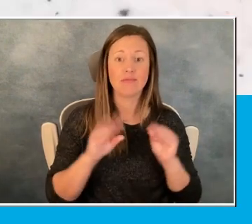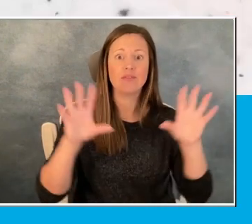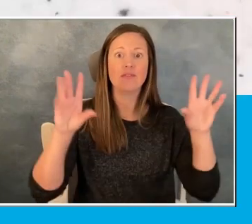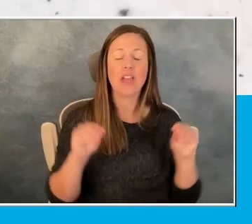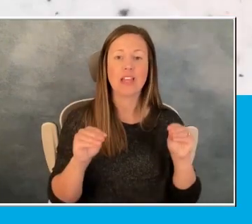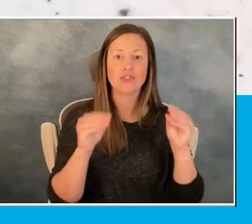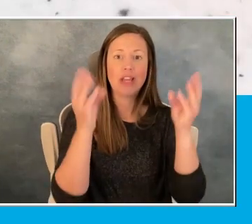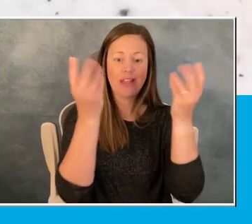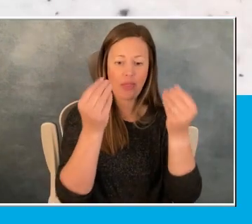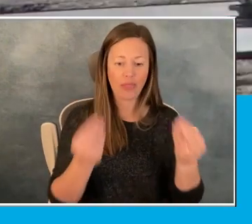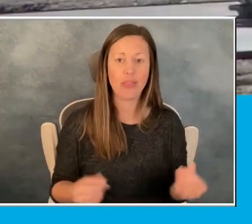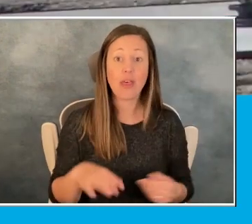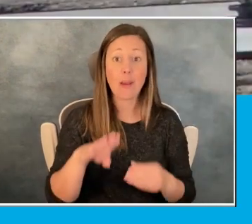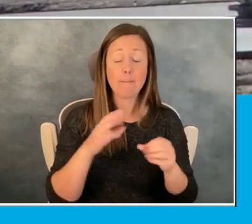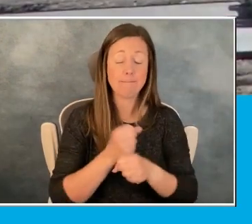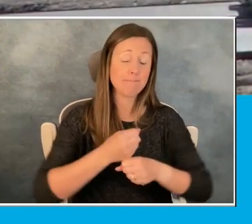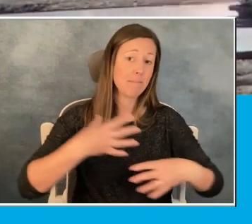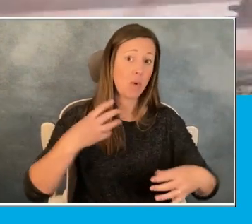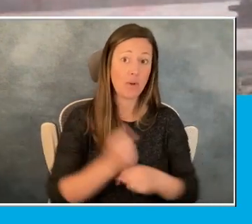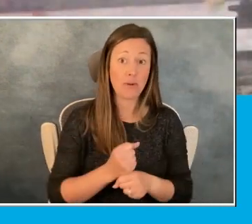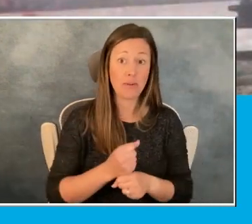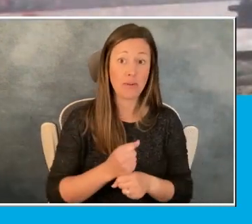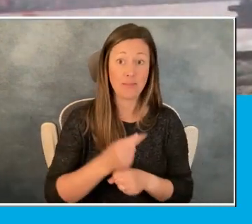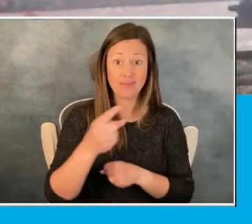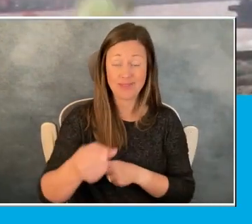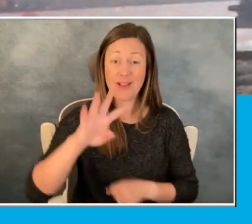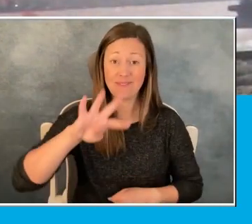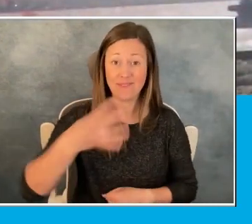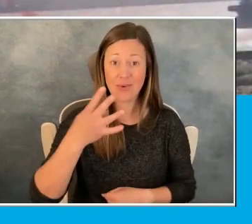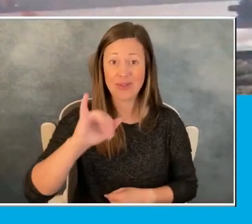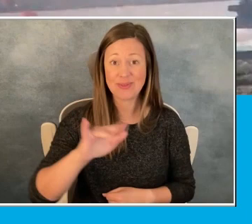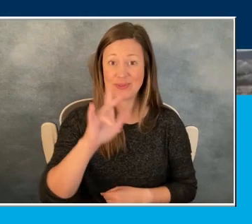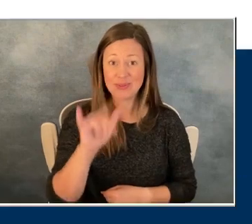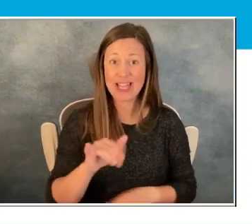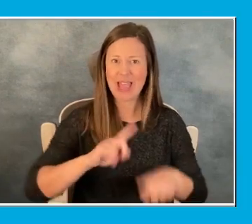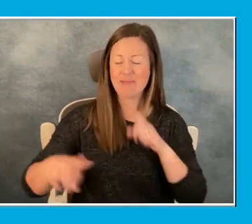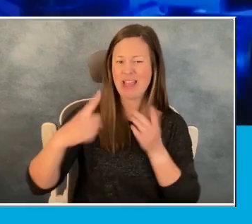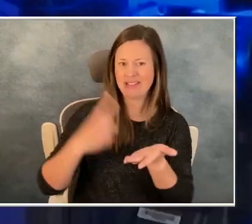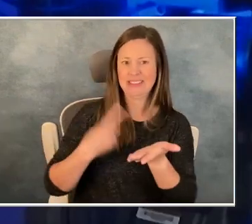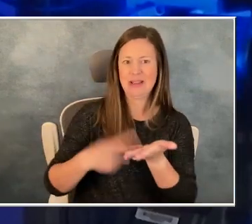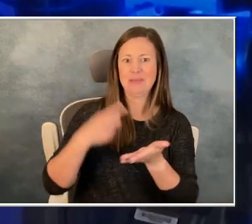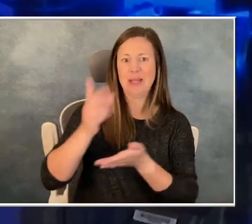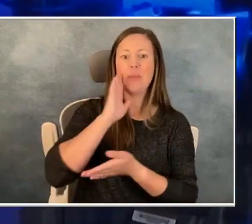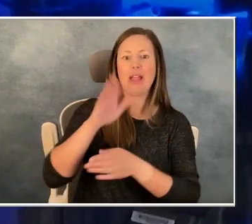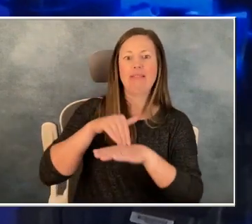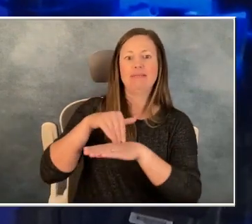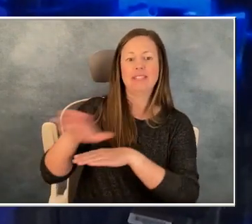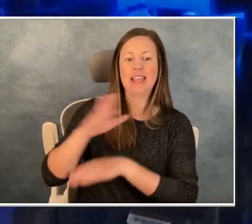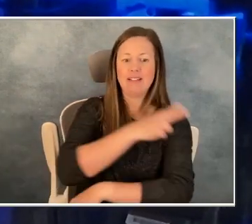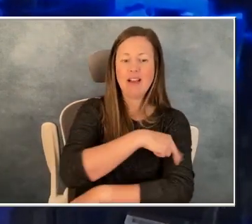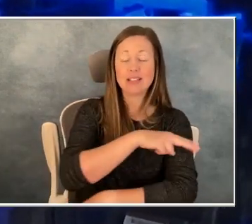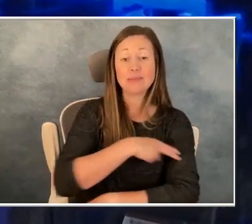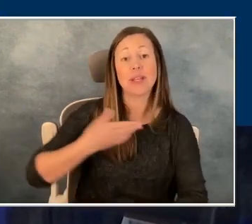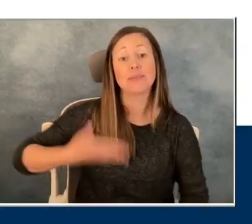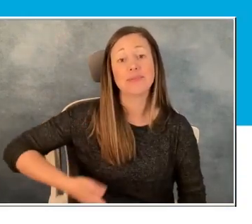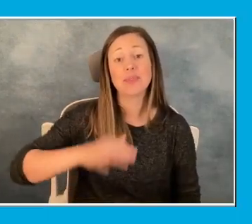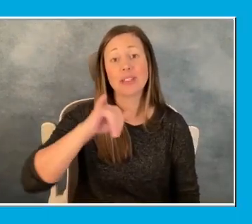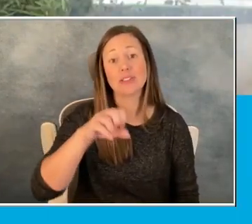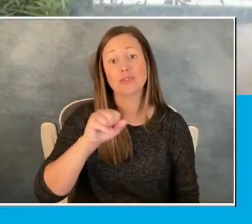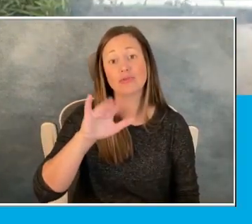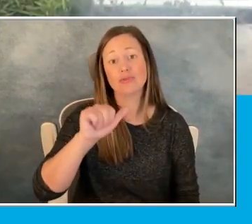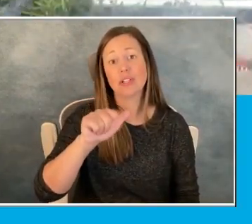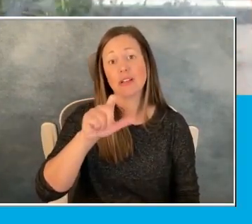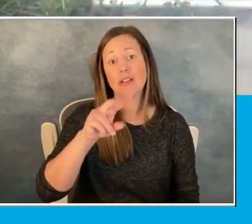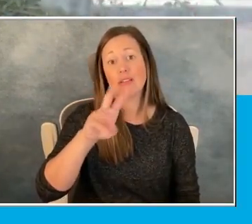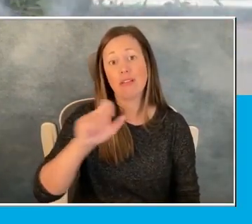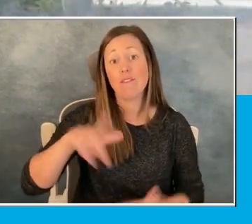up the 4th of July, and they make it fun. But fireworks inevitably send people to the hospital. I'm Jessica Lovell on the next Morning Medical Update. Hear